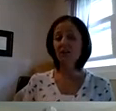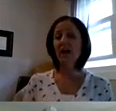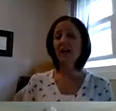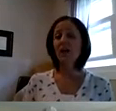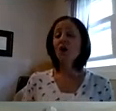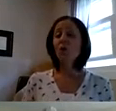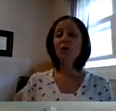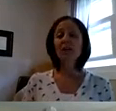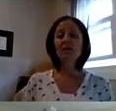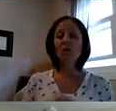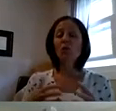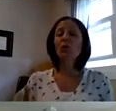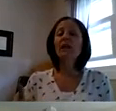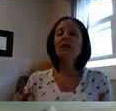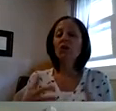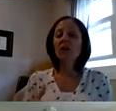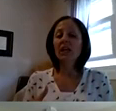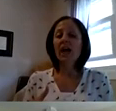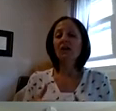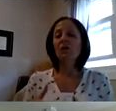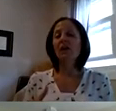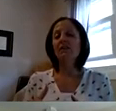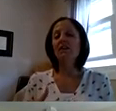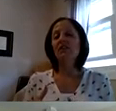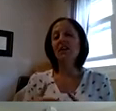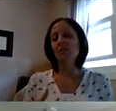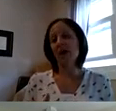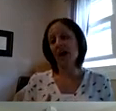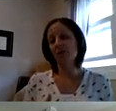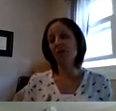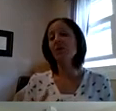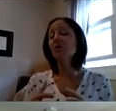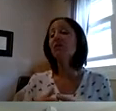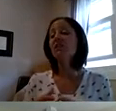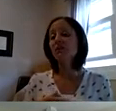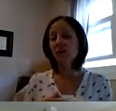evaluation side, we're really looking at an organization's impact